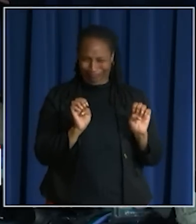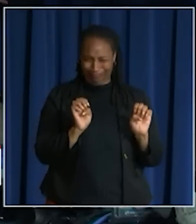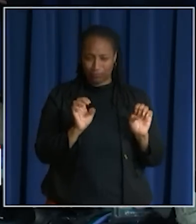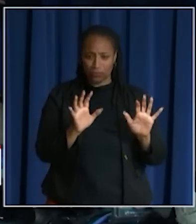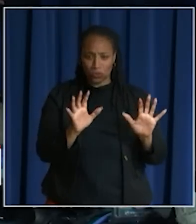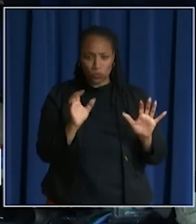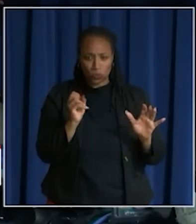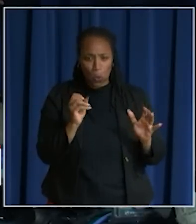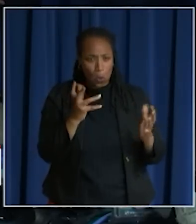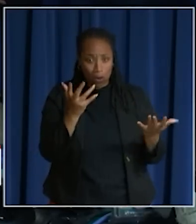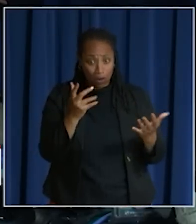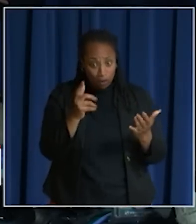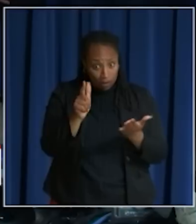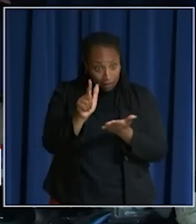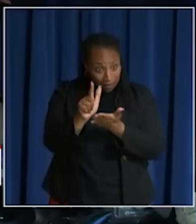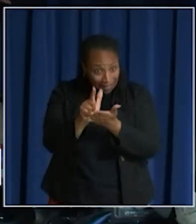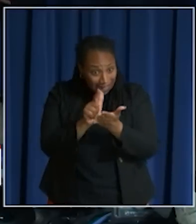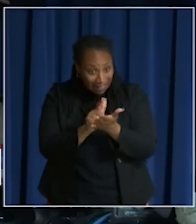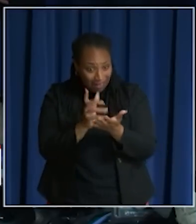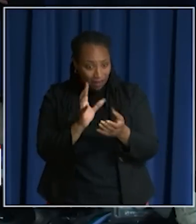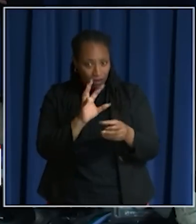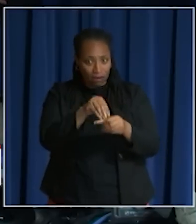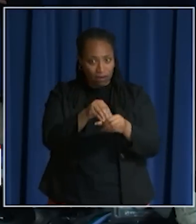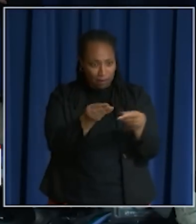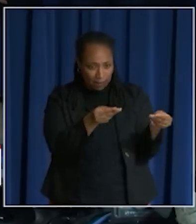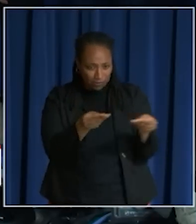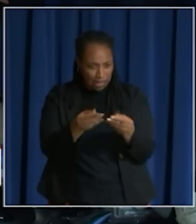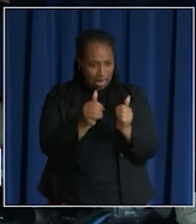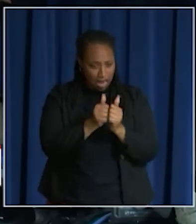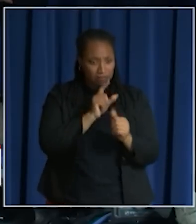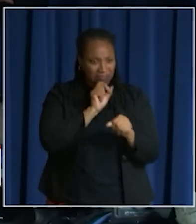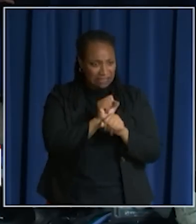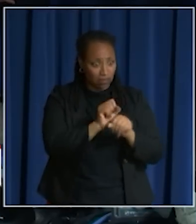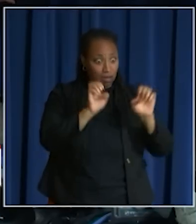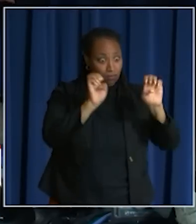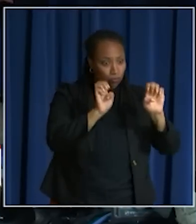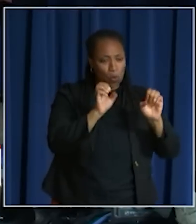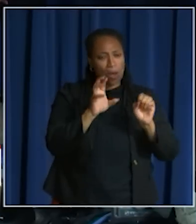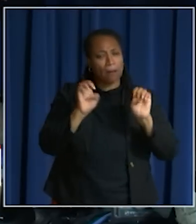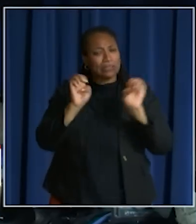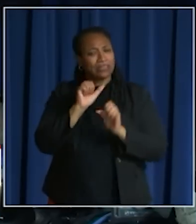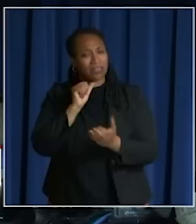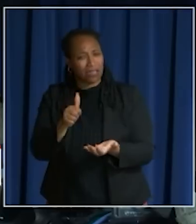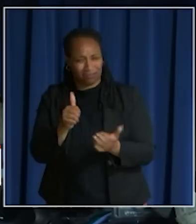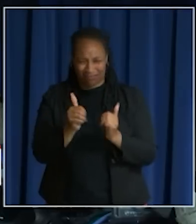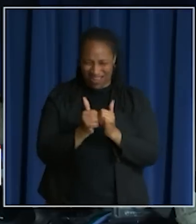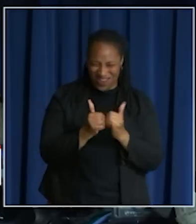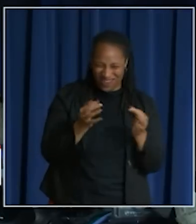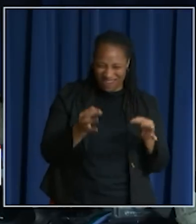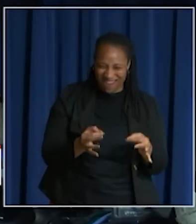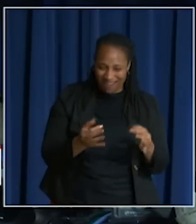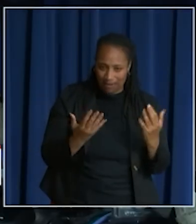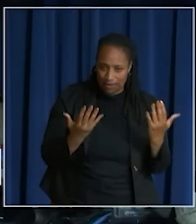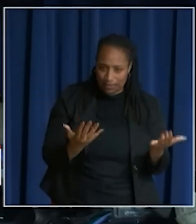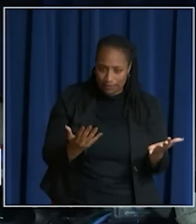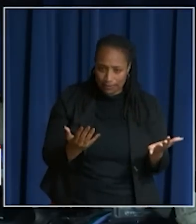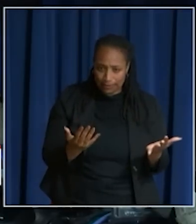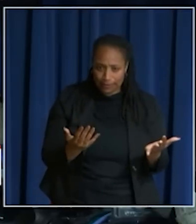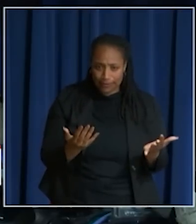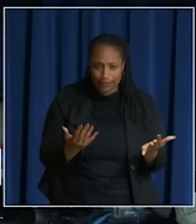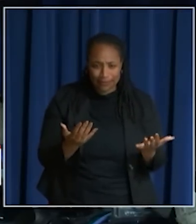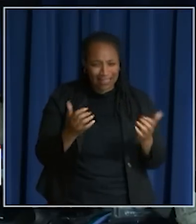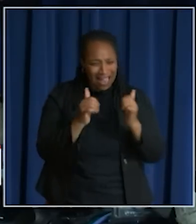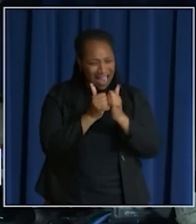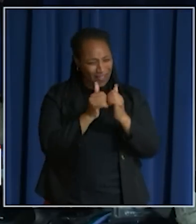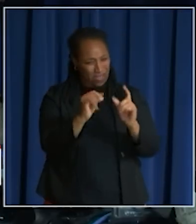does it go from here? Because it feels like do you agree that it comes down to what constitutes an emergency and what's next?